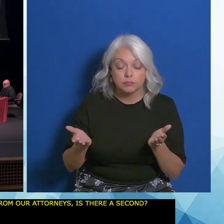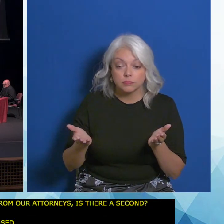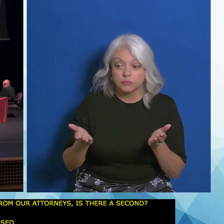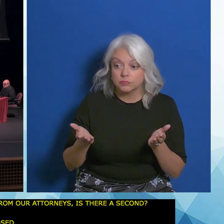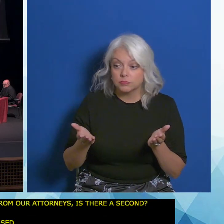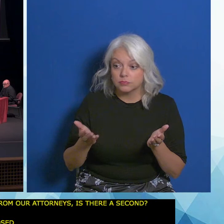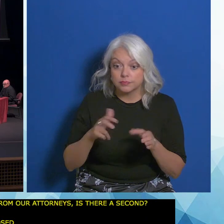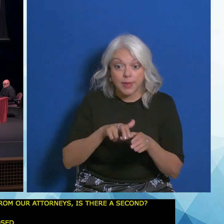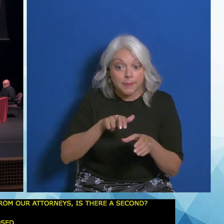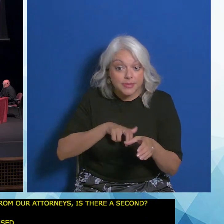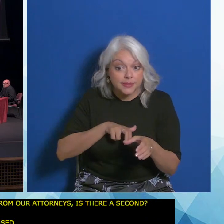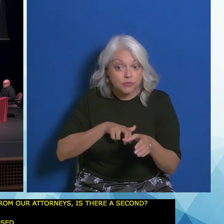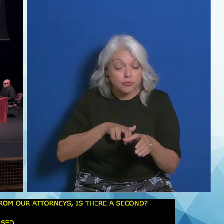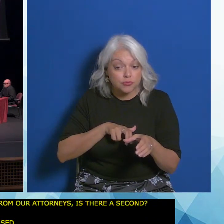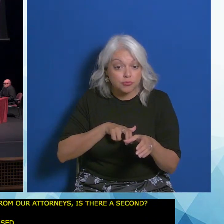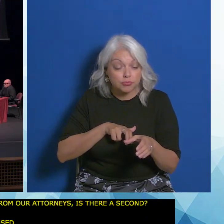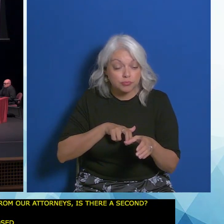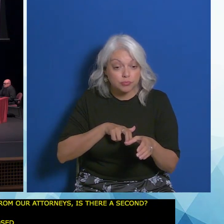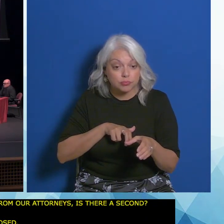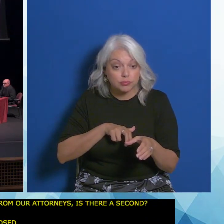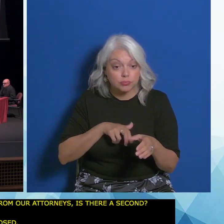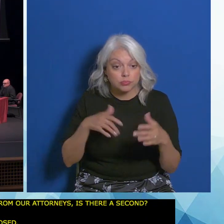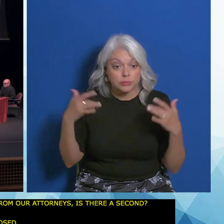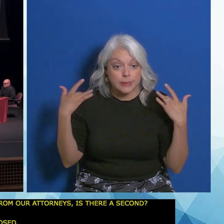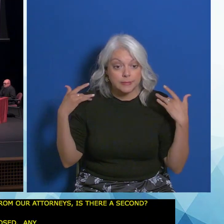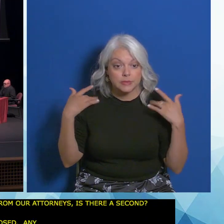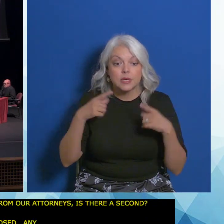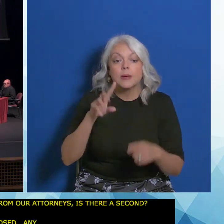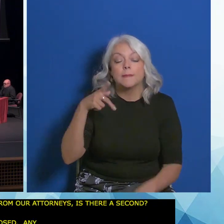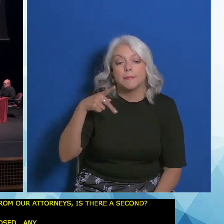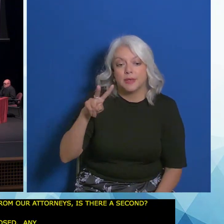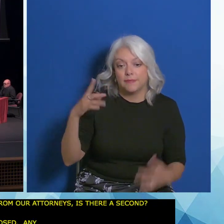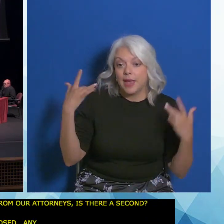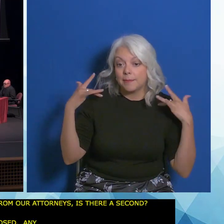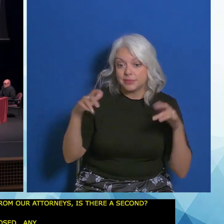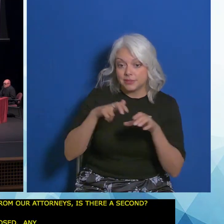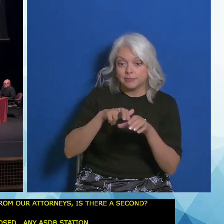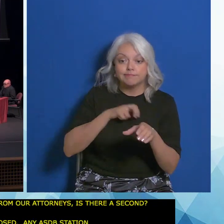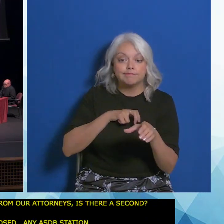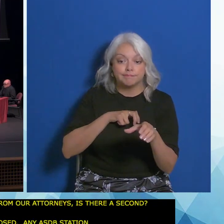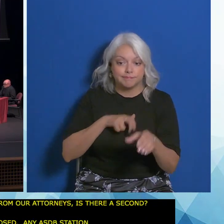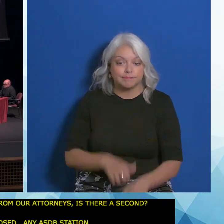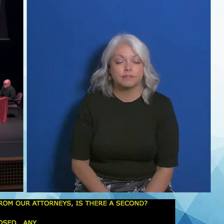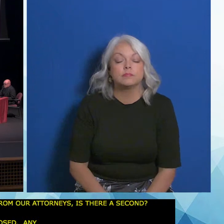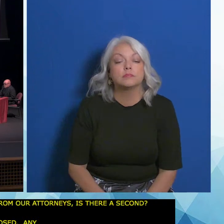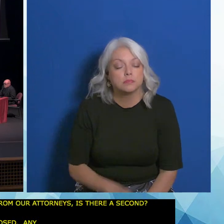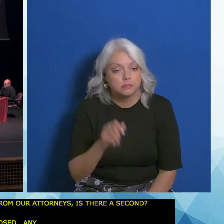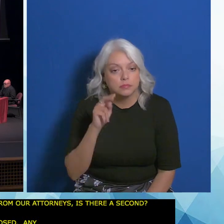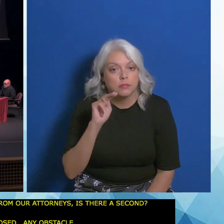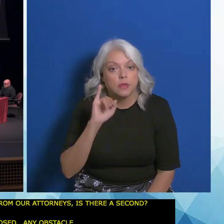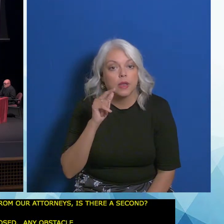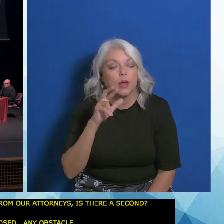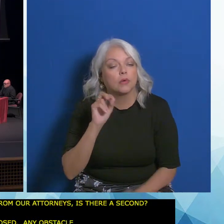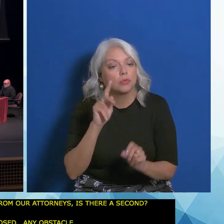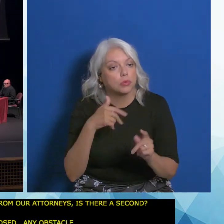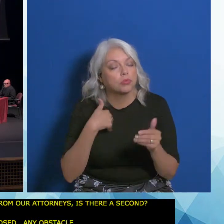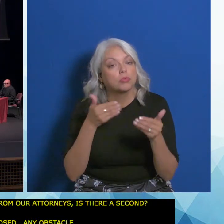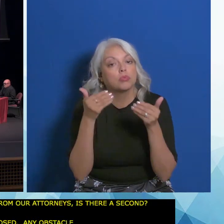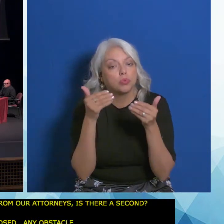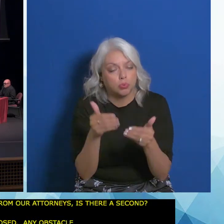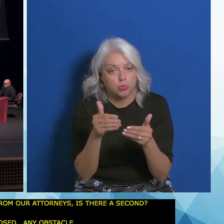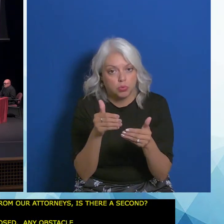Any abstentions? This is PV. I abstain. Okay, great. So we can go into the executive session now. There